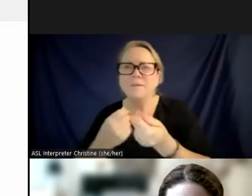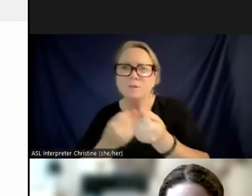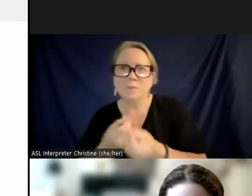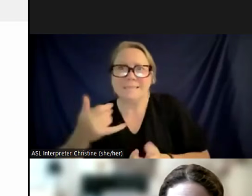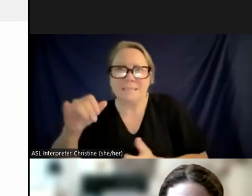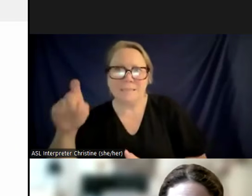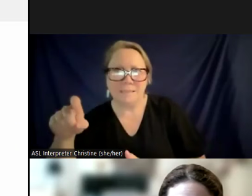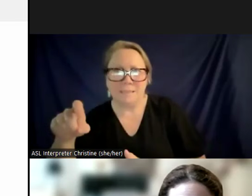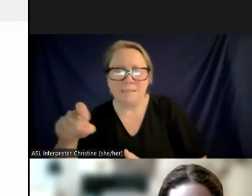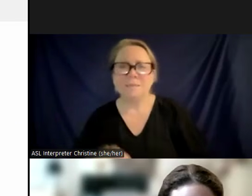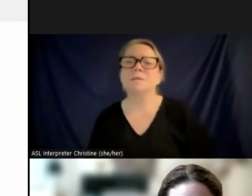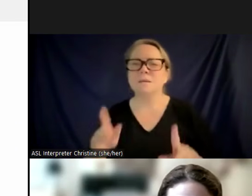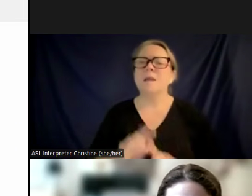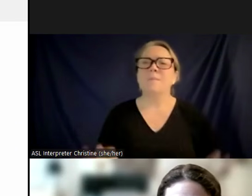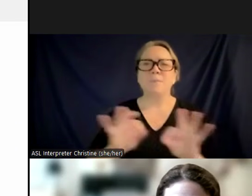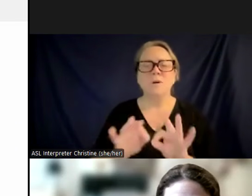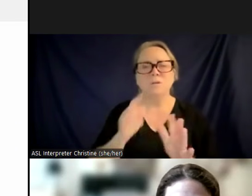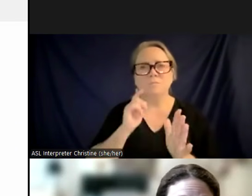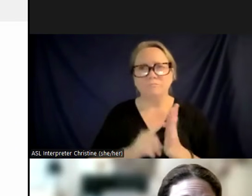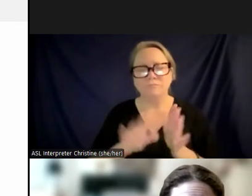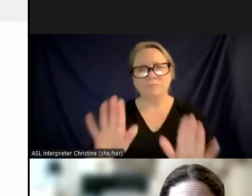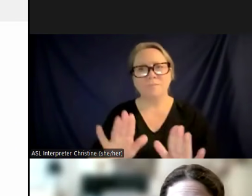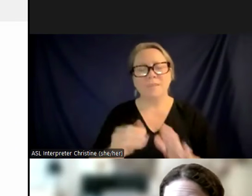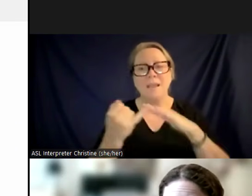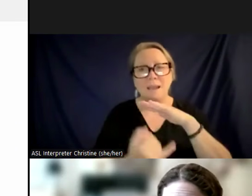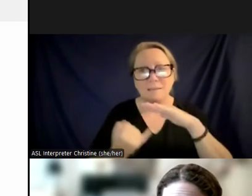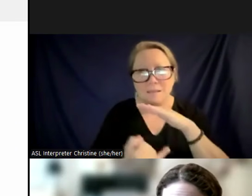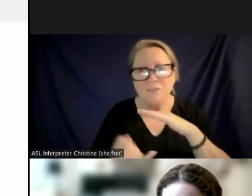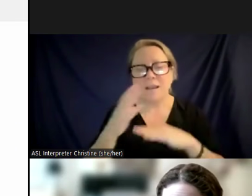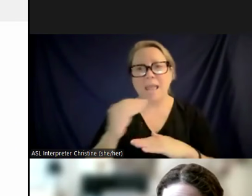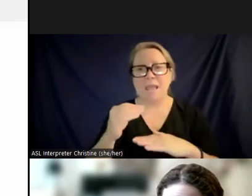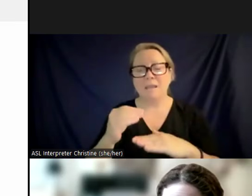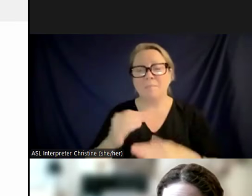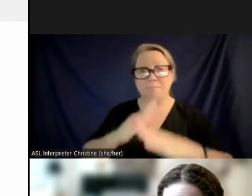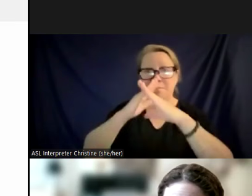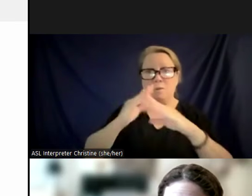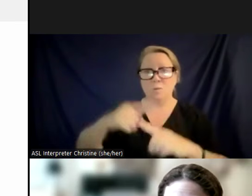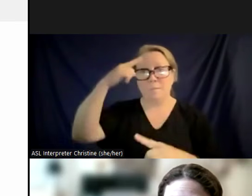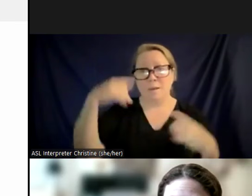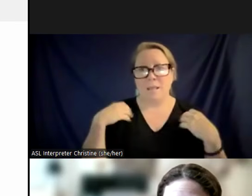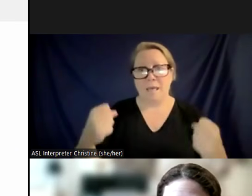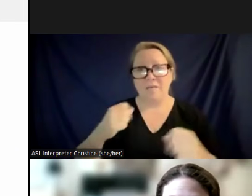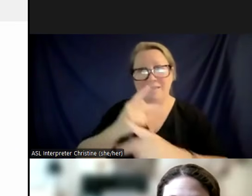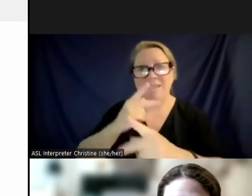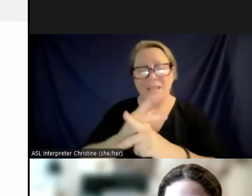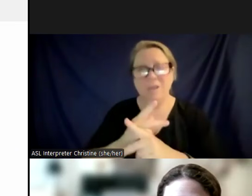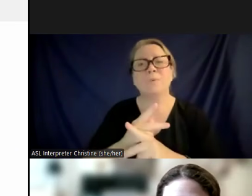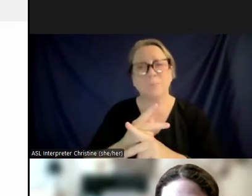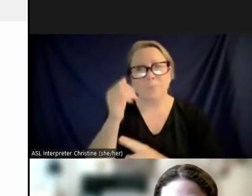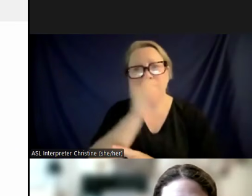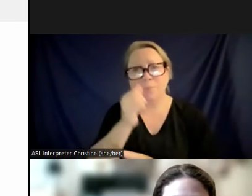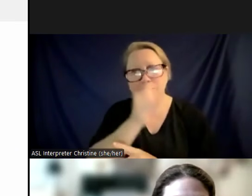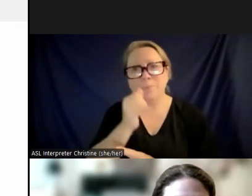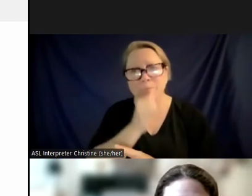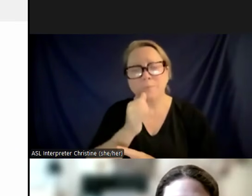important to note that the feelings of isolation and access to mental health care that we'll share in our findings today are shaped by experiences